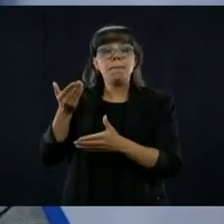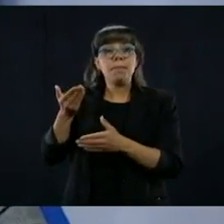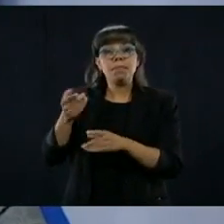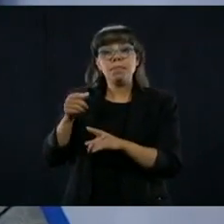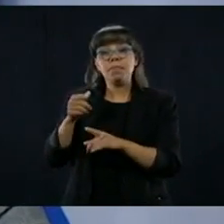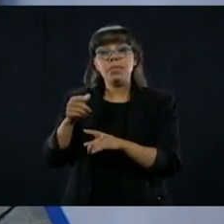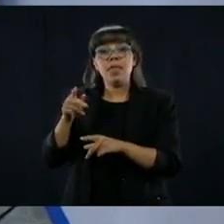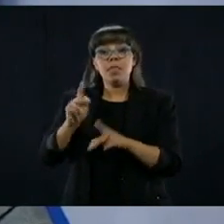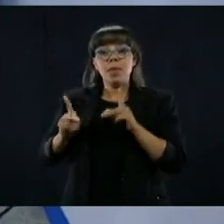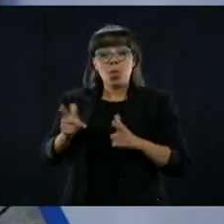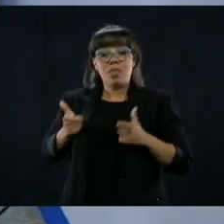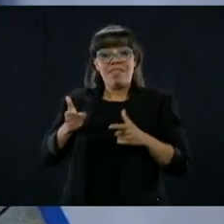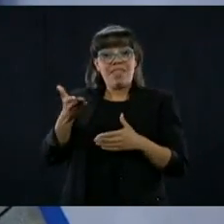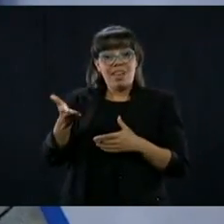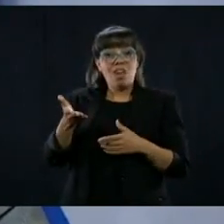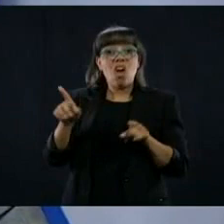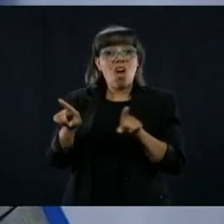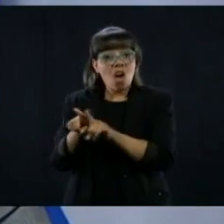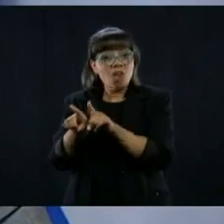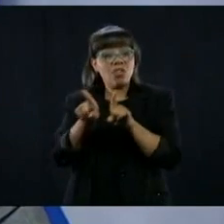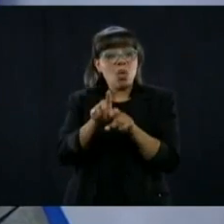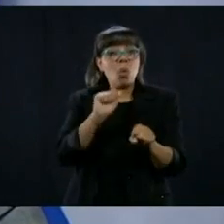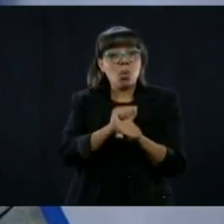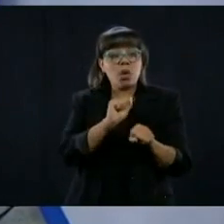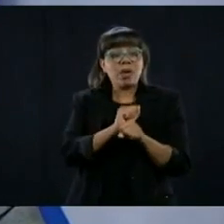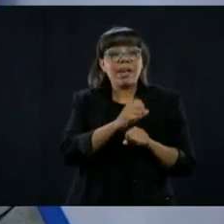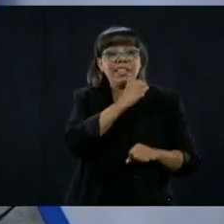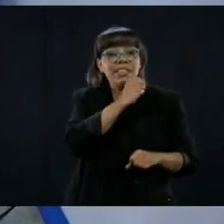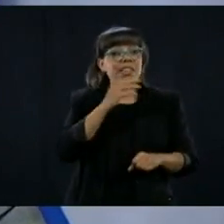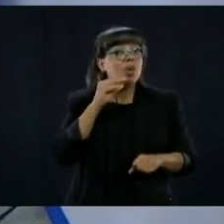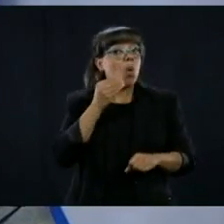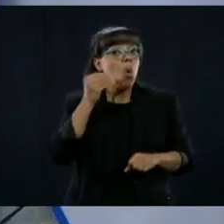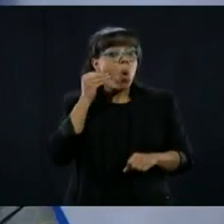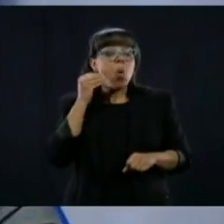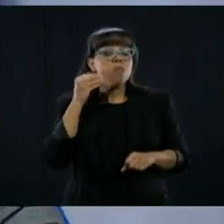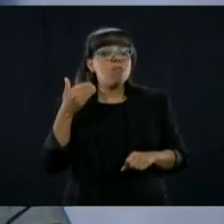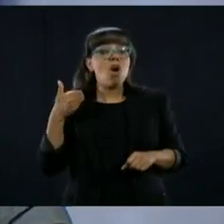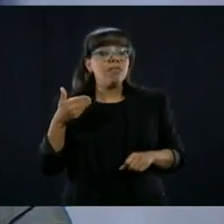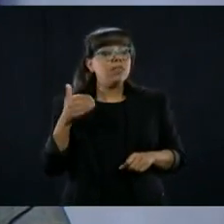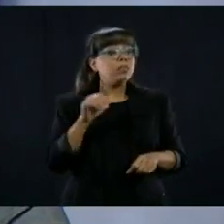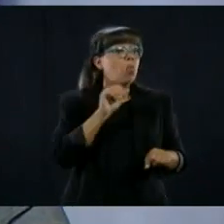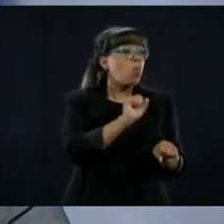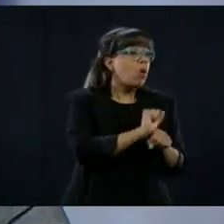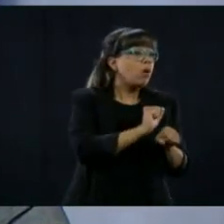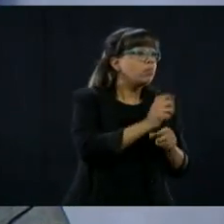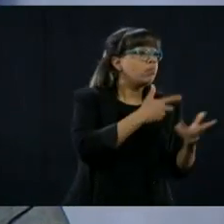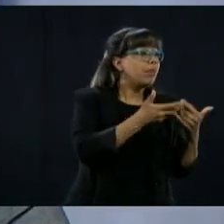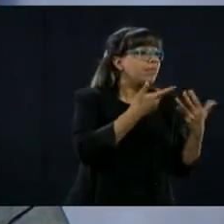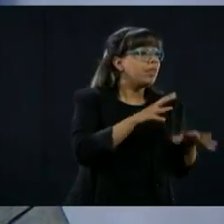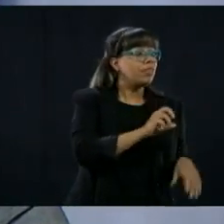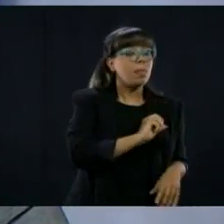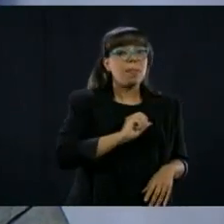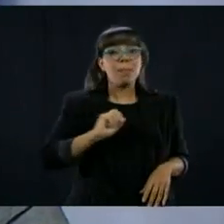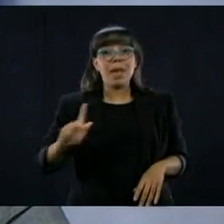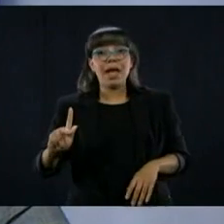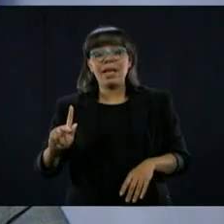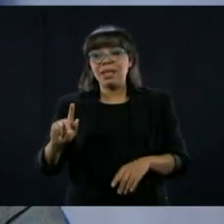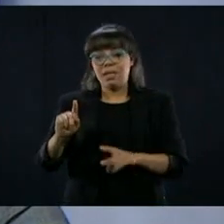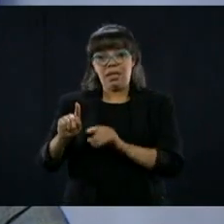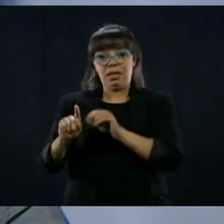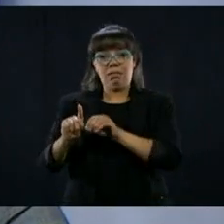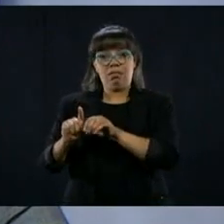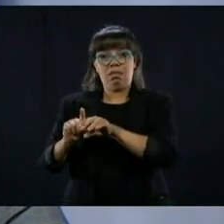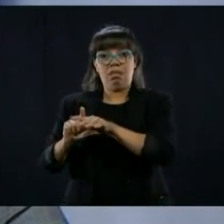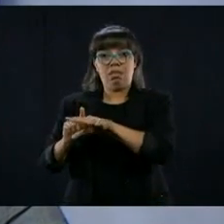in CHSLDs that were asymptomatic and came back. There is a higher risk of vulnerability in that population because